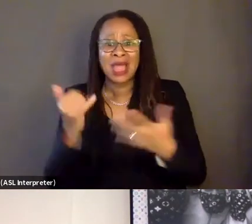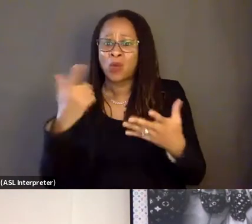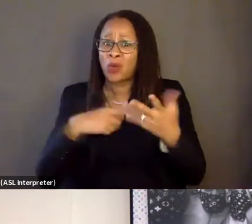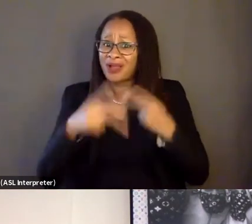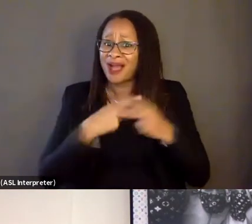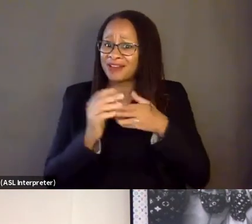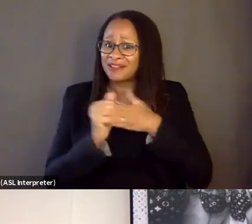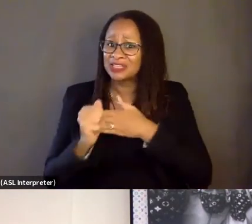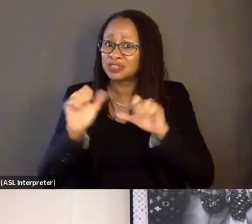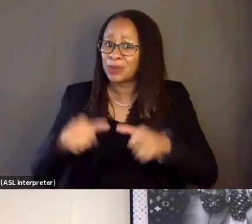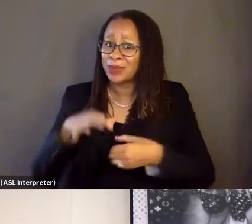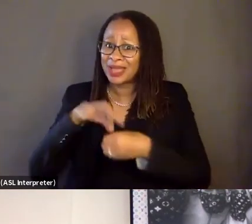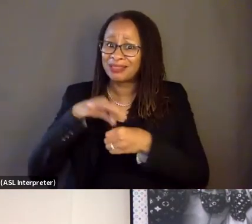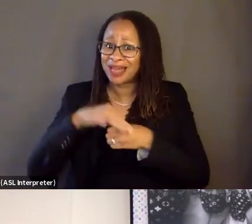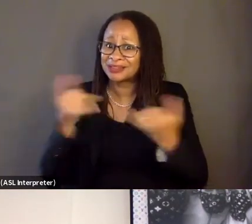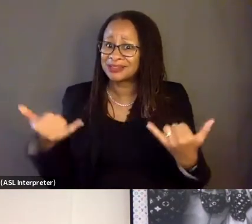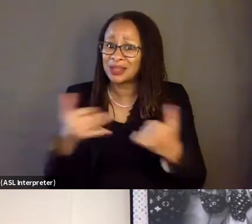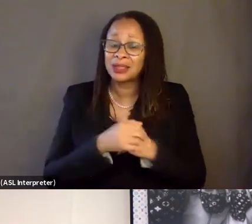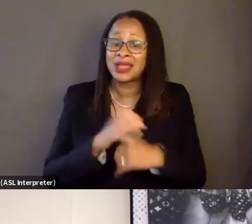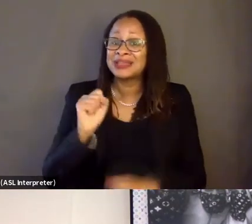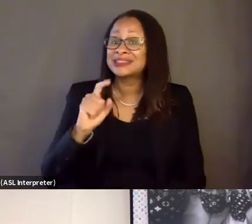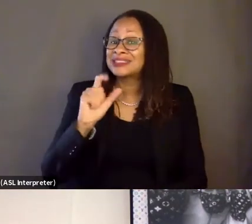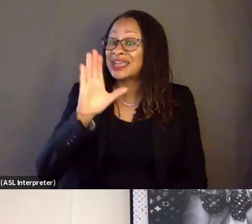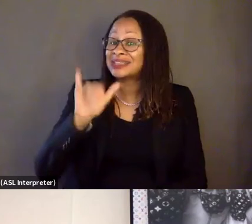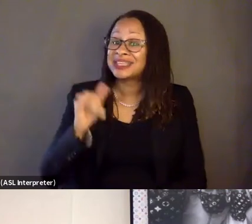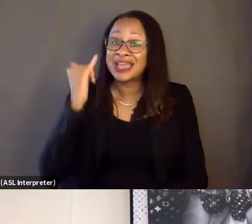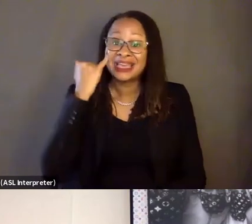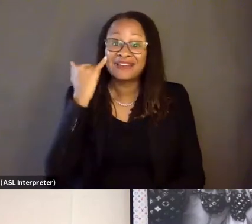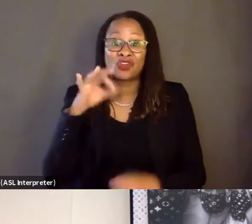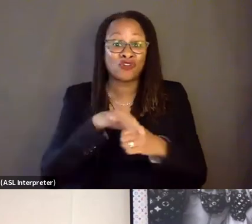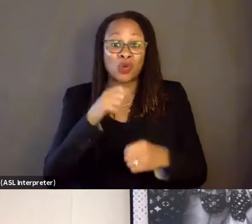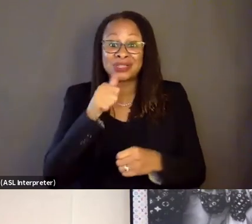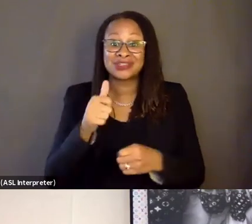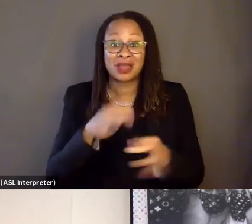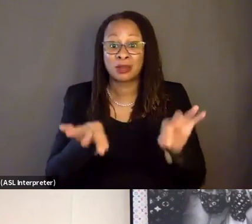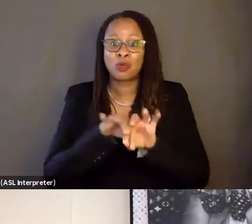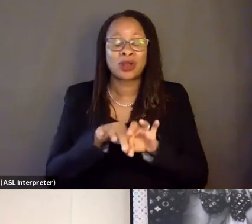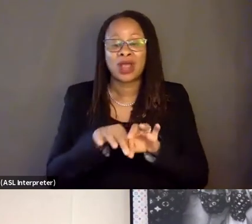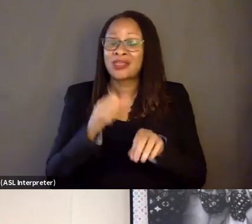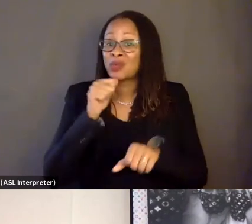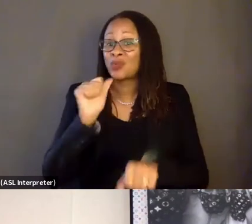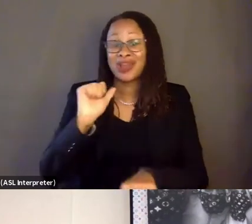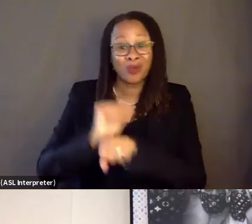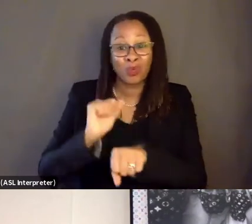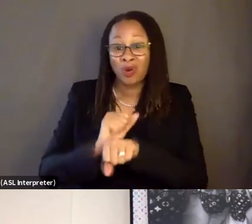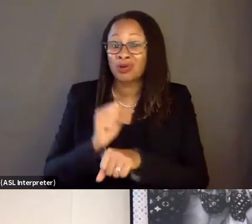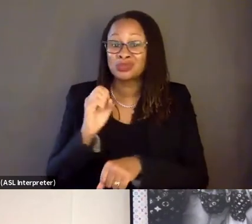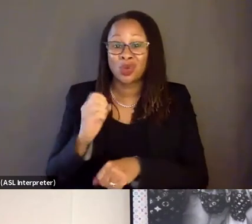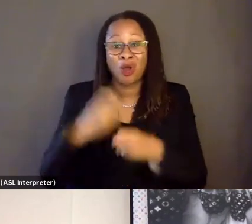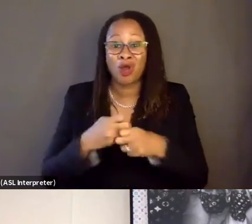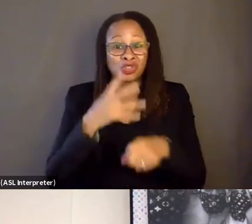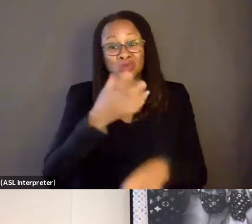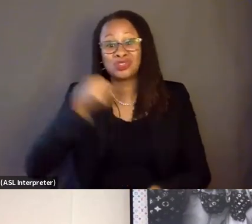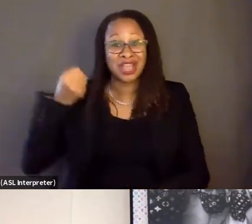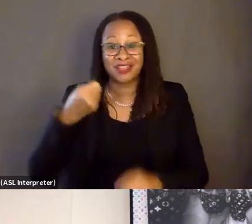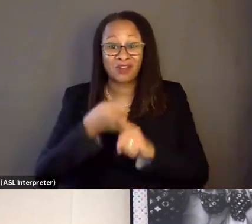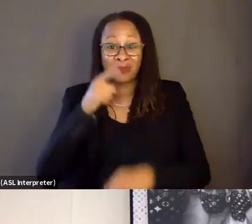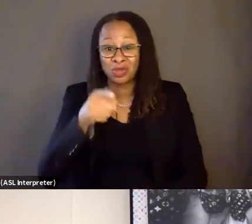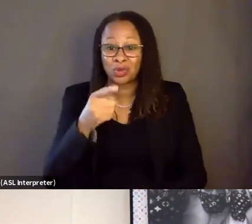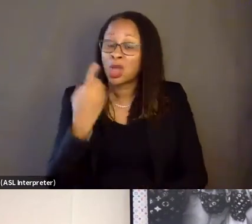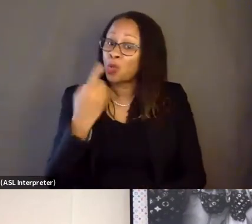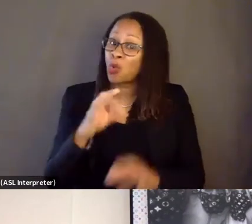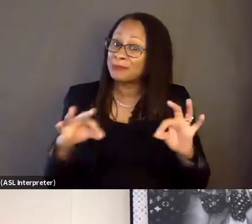elect? So, you know, Stacey says, if your vote didn't matter, they wouldn't be working so hard to take it away from you. So I think one of the messages we